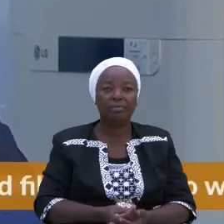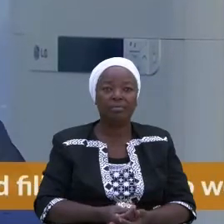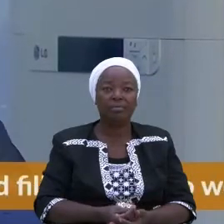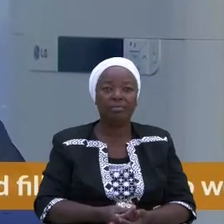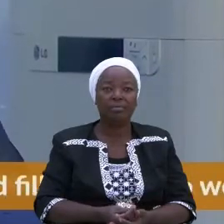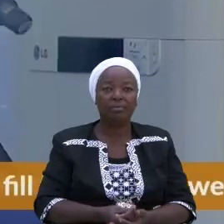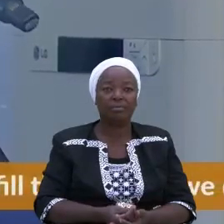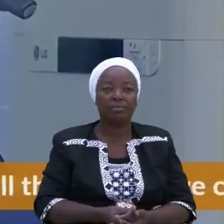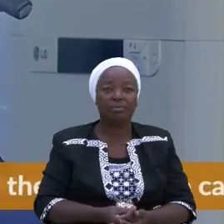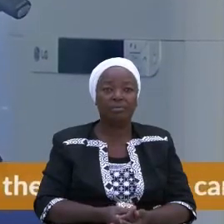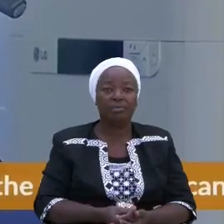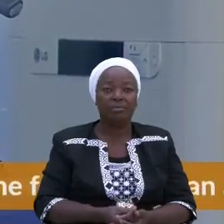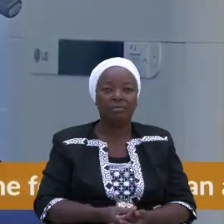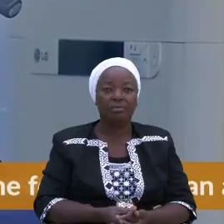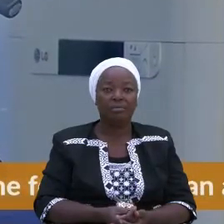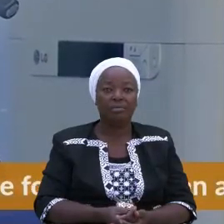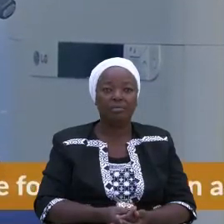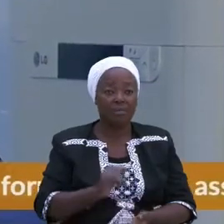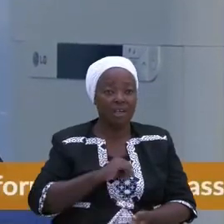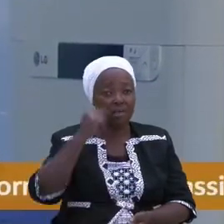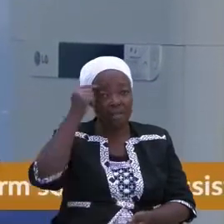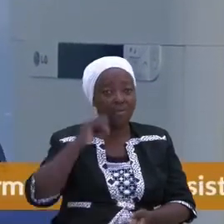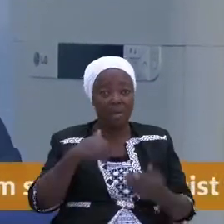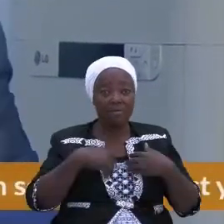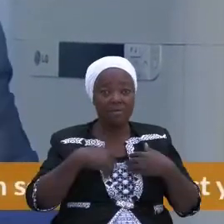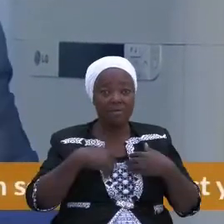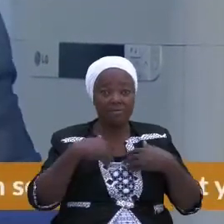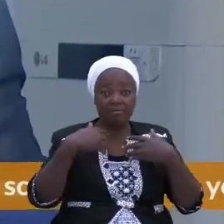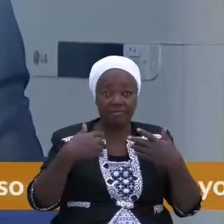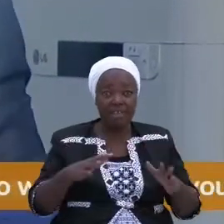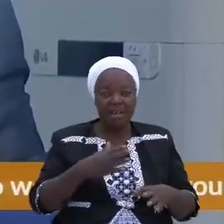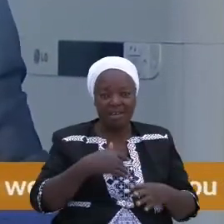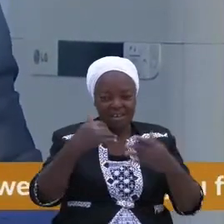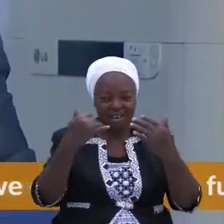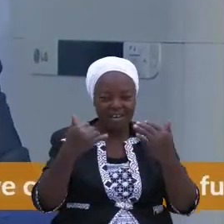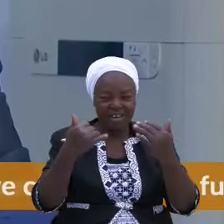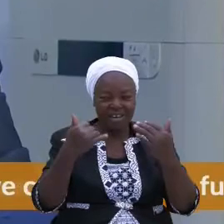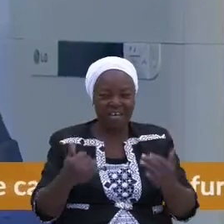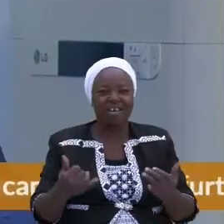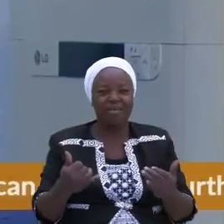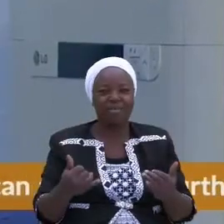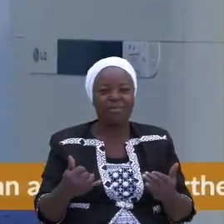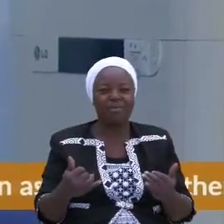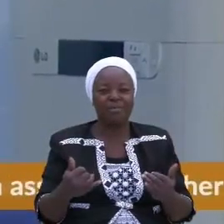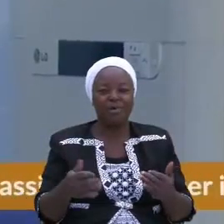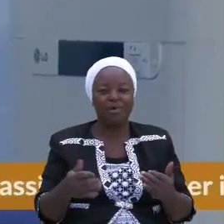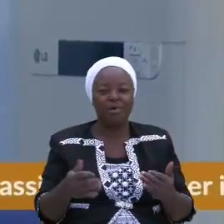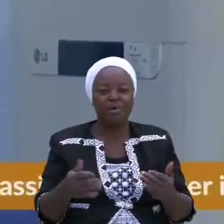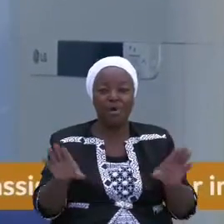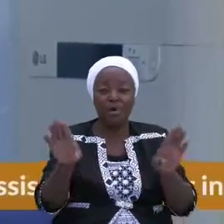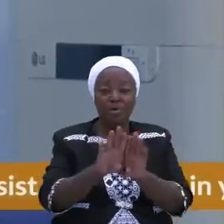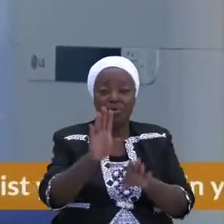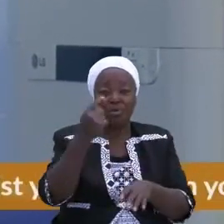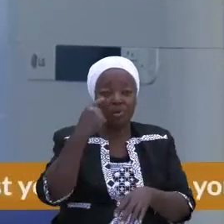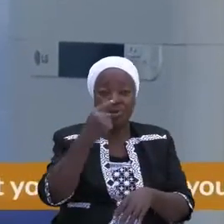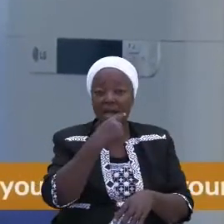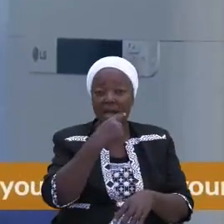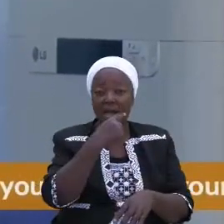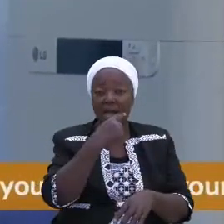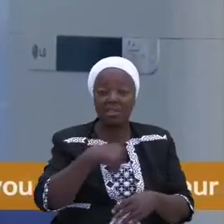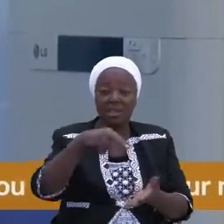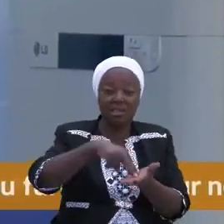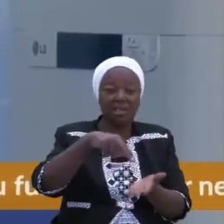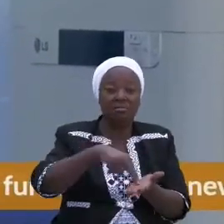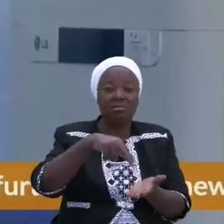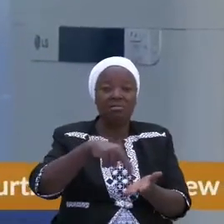looks like we are finished now close your eyes and stand up on your feet